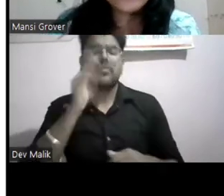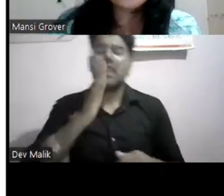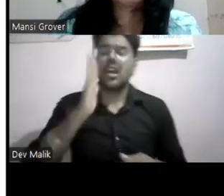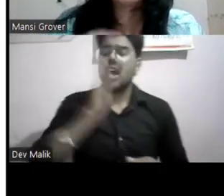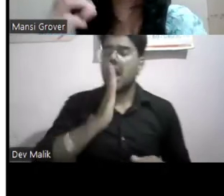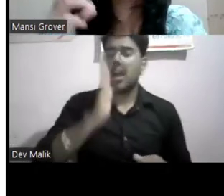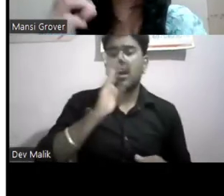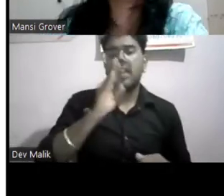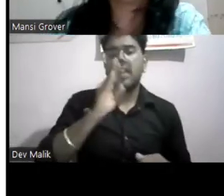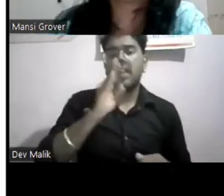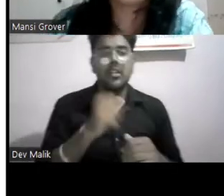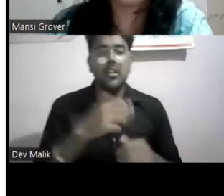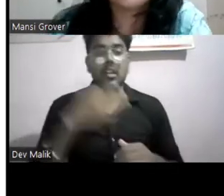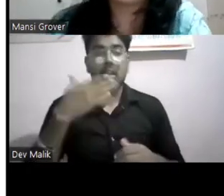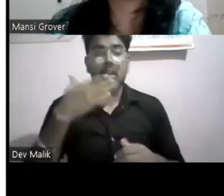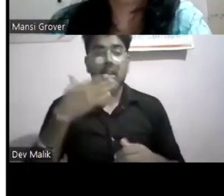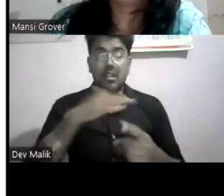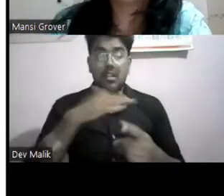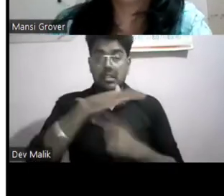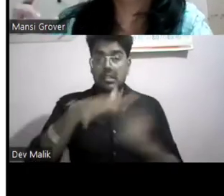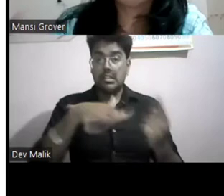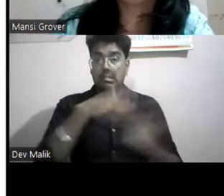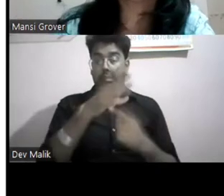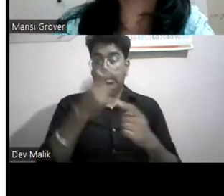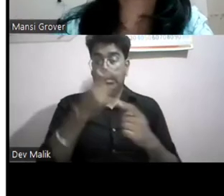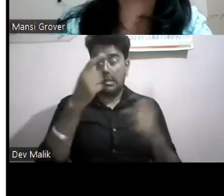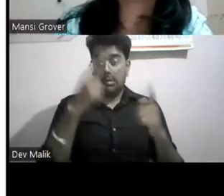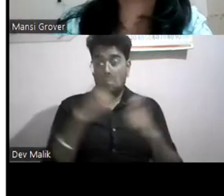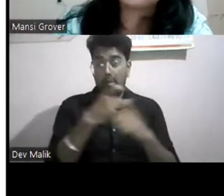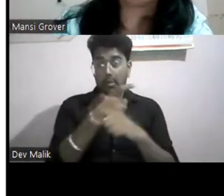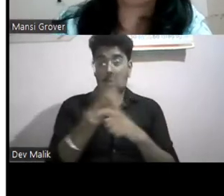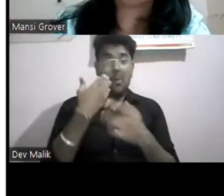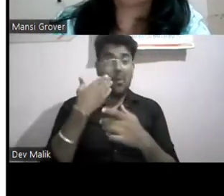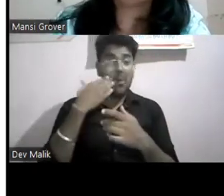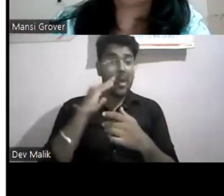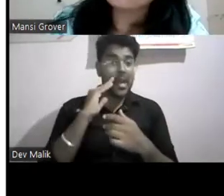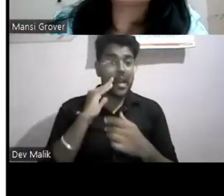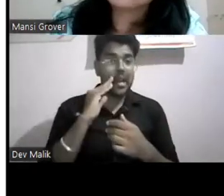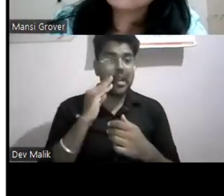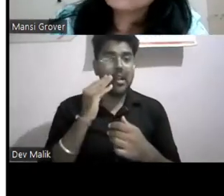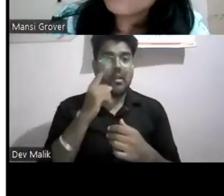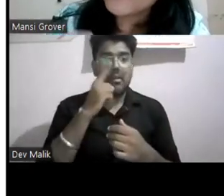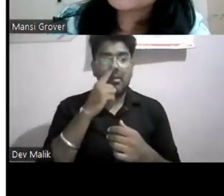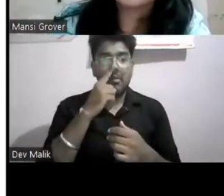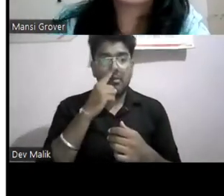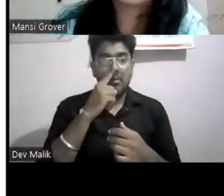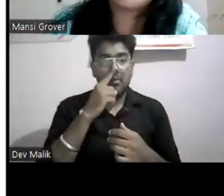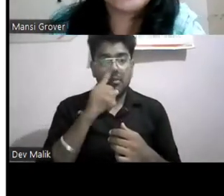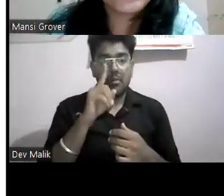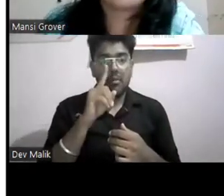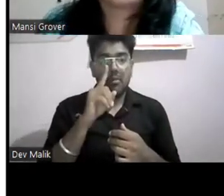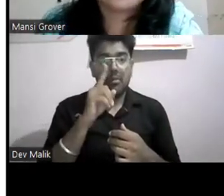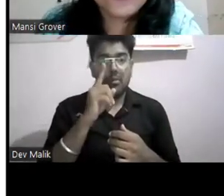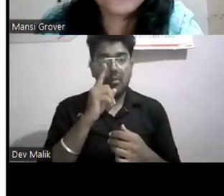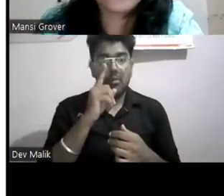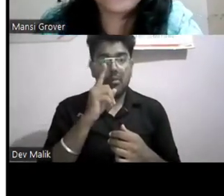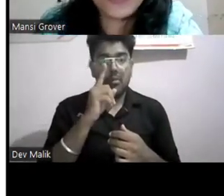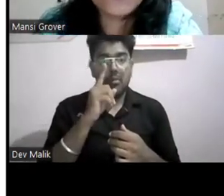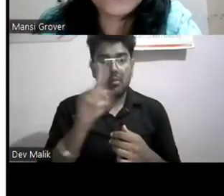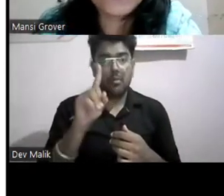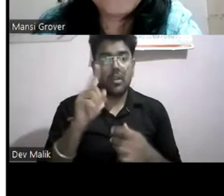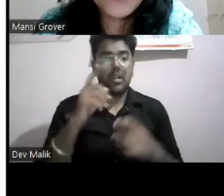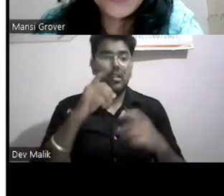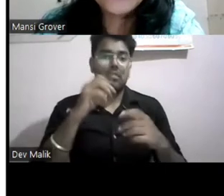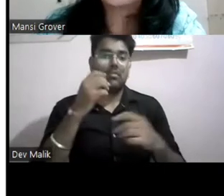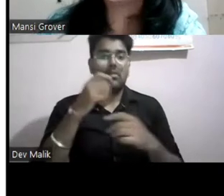the situation becomes even more complex if the woman is also the breadwinner and also the person who's taking care of the children in